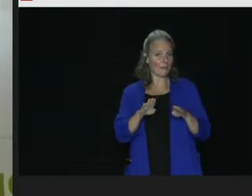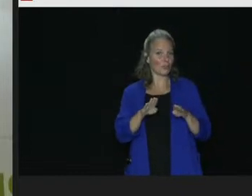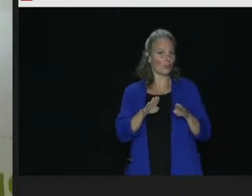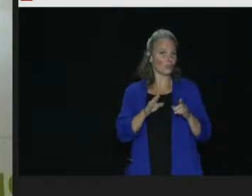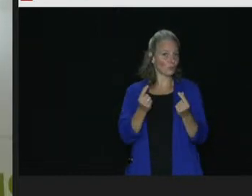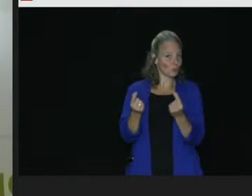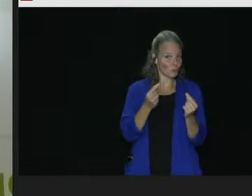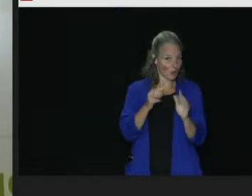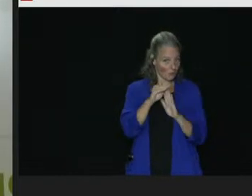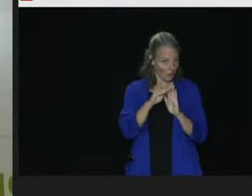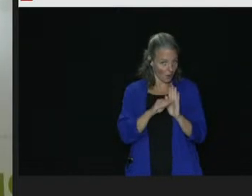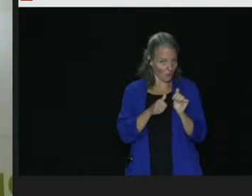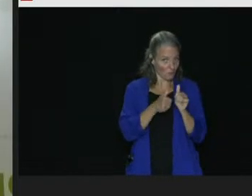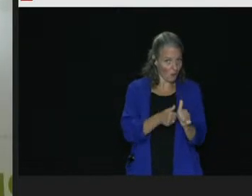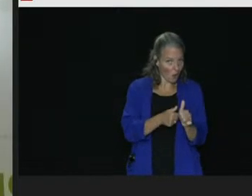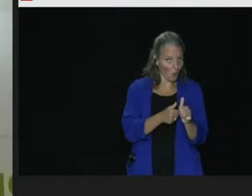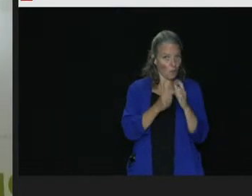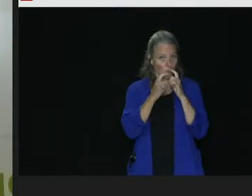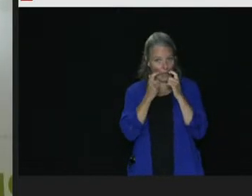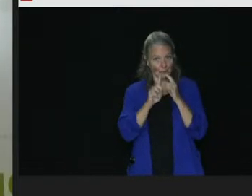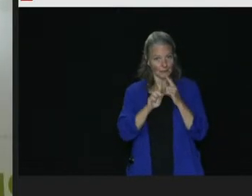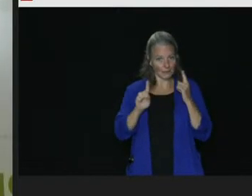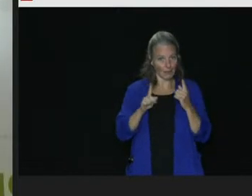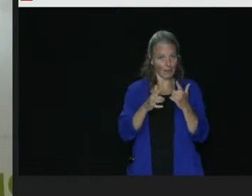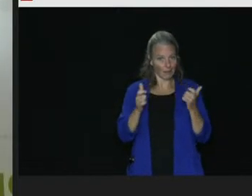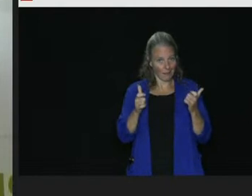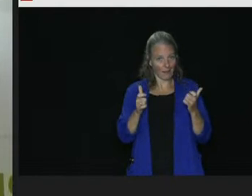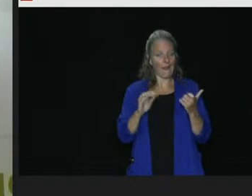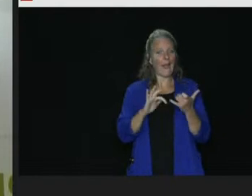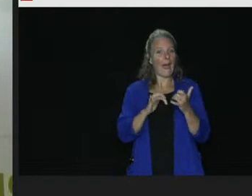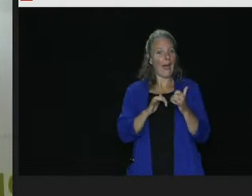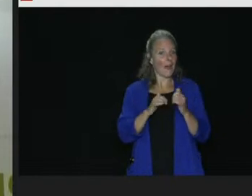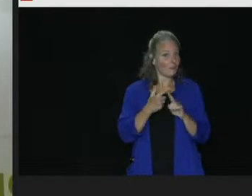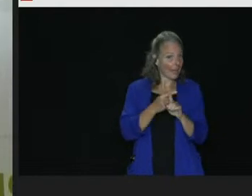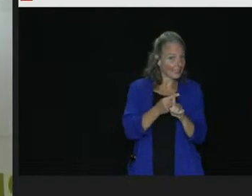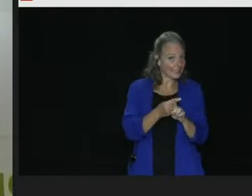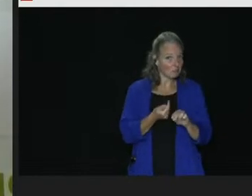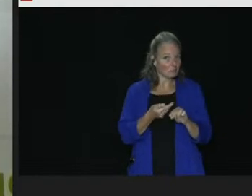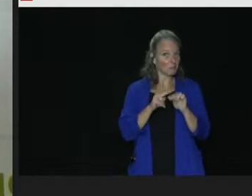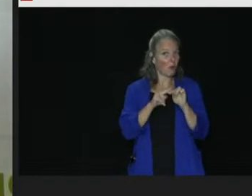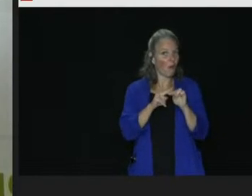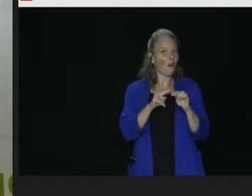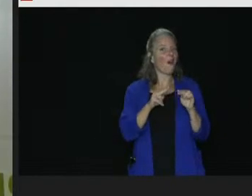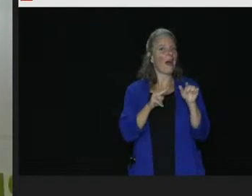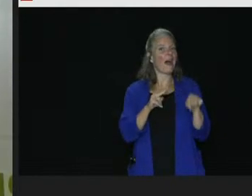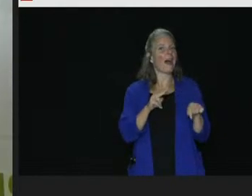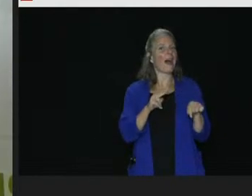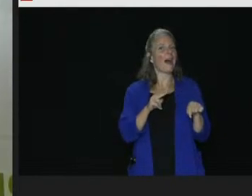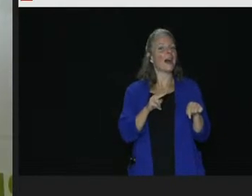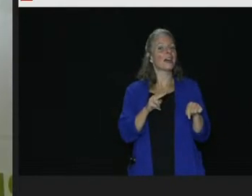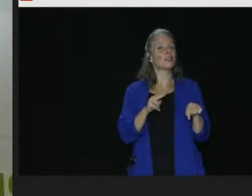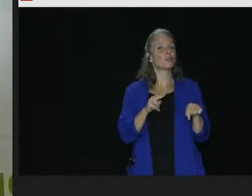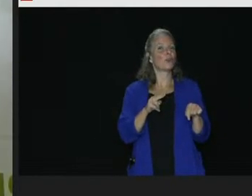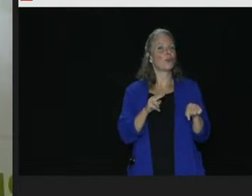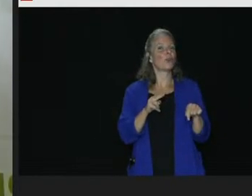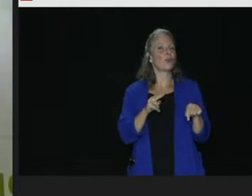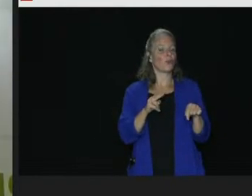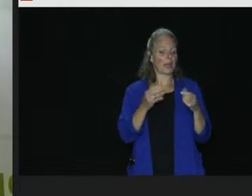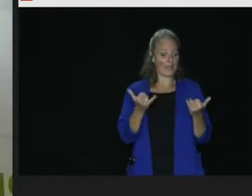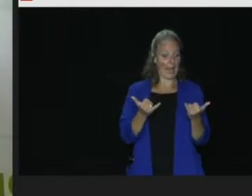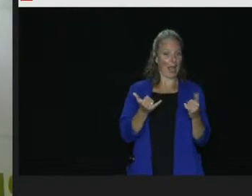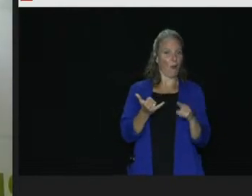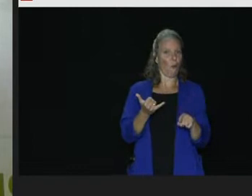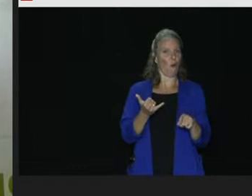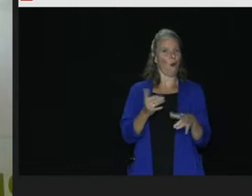population and the vaccine coverage. And so 2 weeks ago would affect what happens, 2 weeks later,